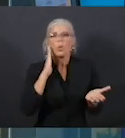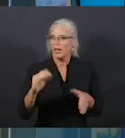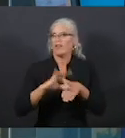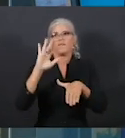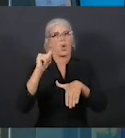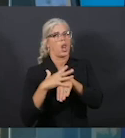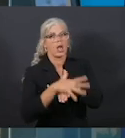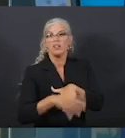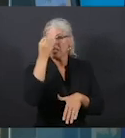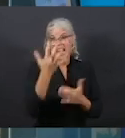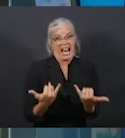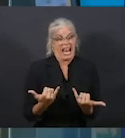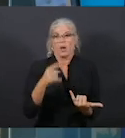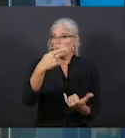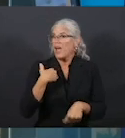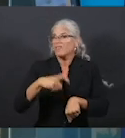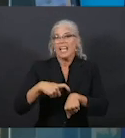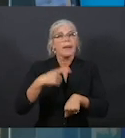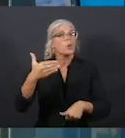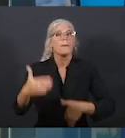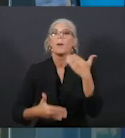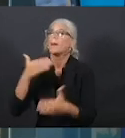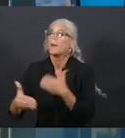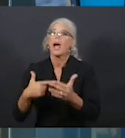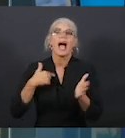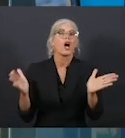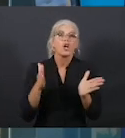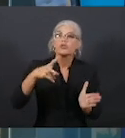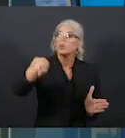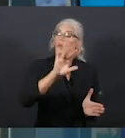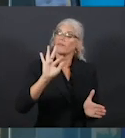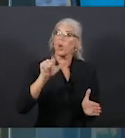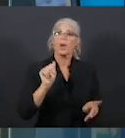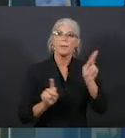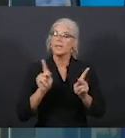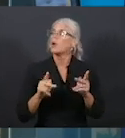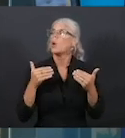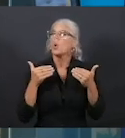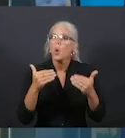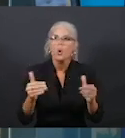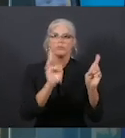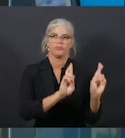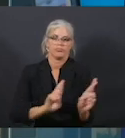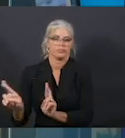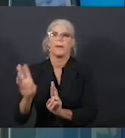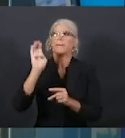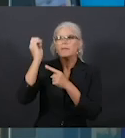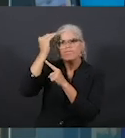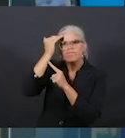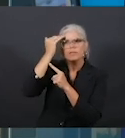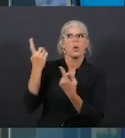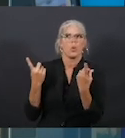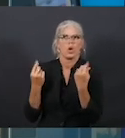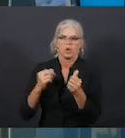finalize your preparations, so I would urge all Floridians to do so. I'd urge all Floridians to be cognizant of the fact that we are going to